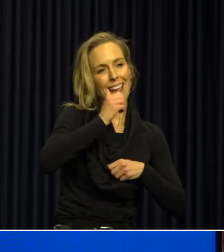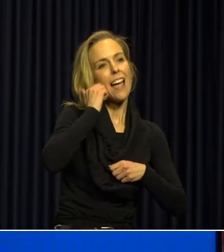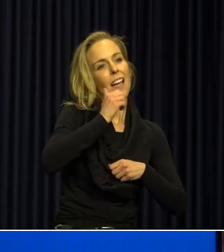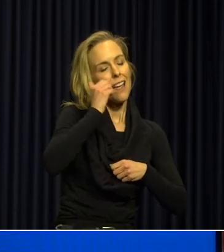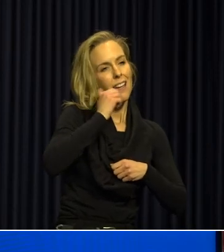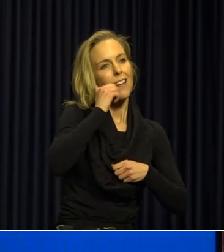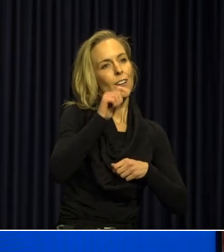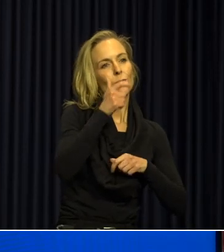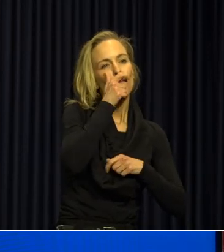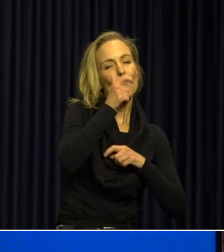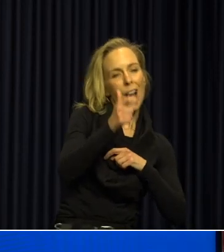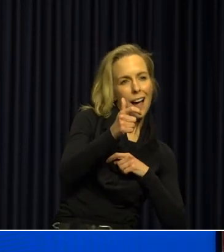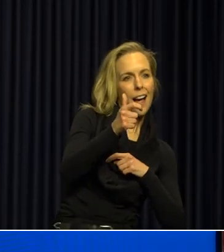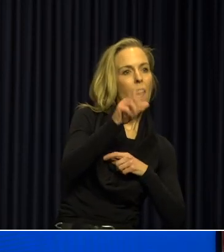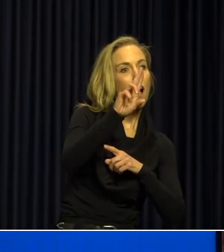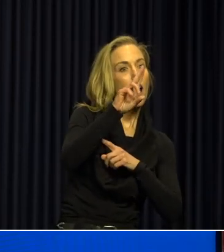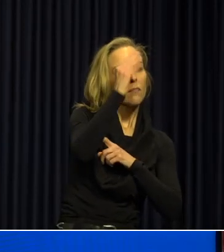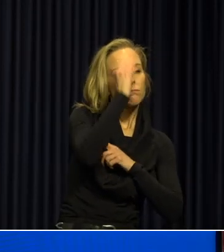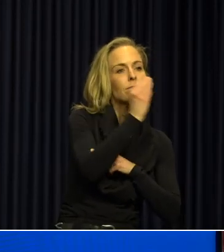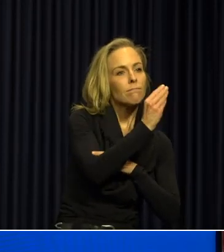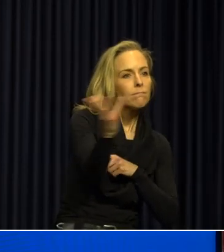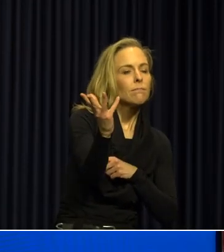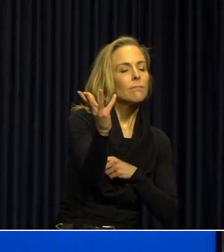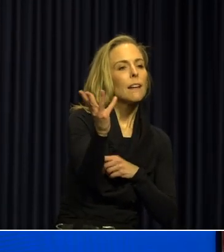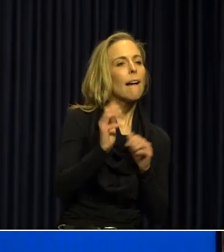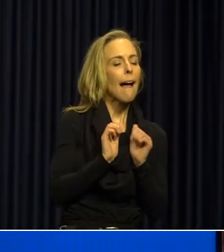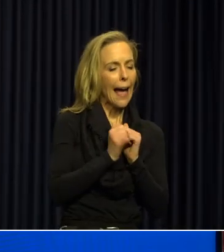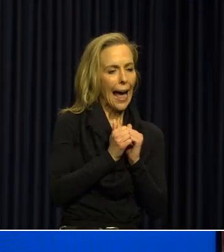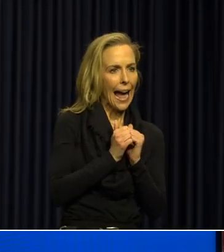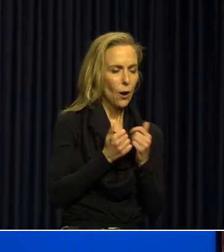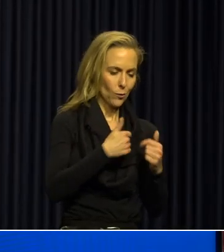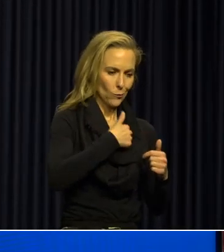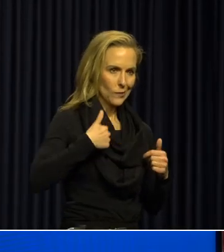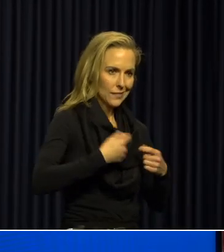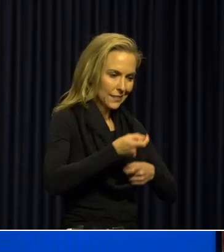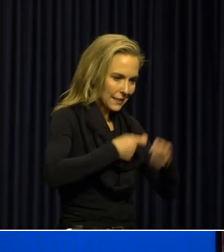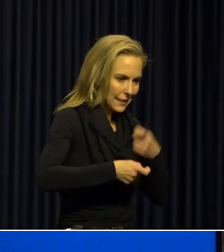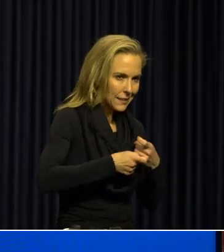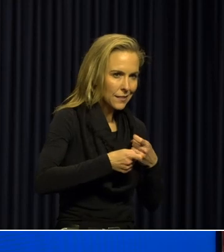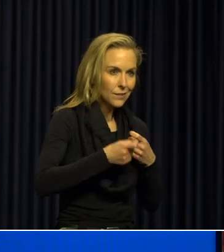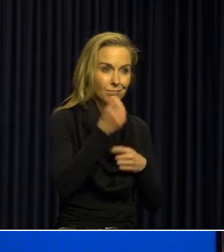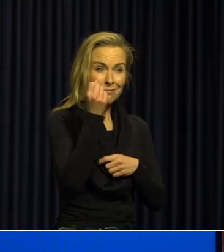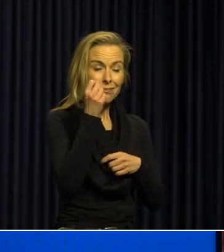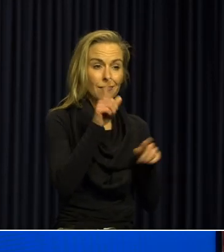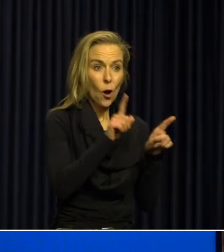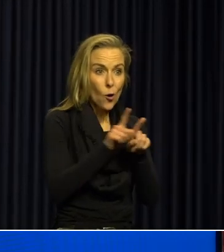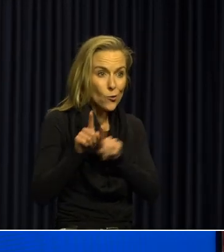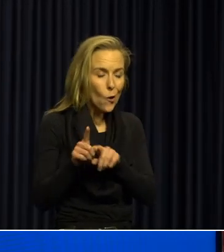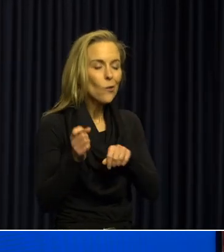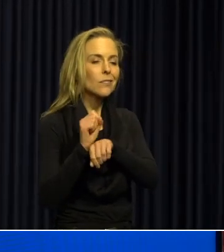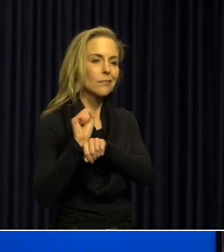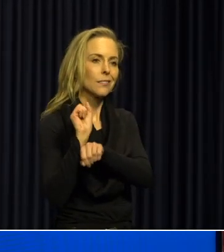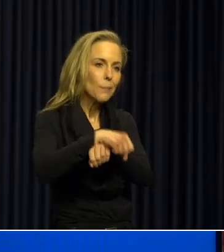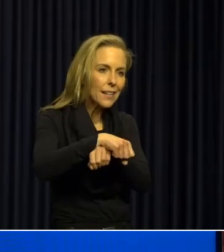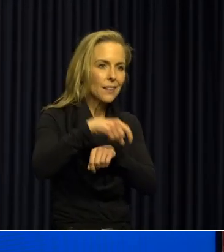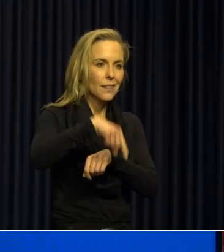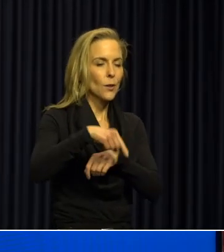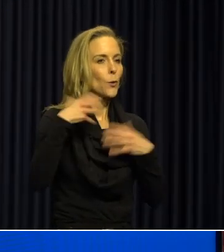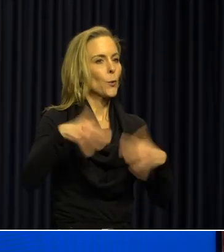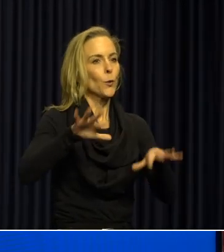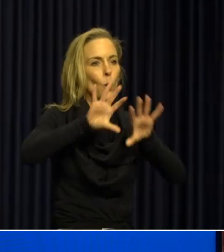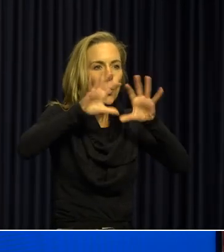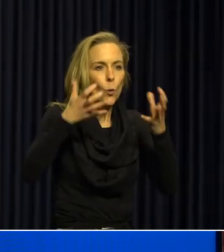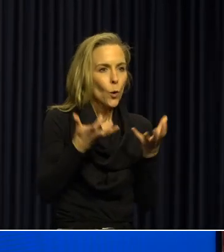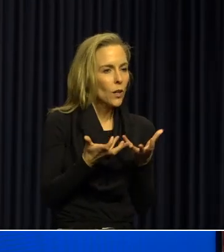get an update on how we are not only dealing with, but defeating this worldwide health pandemic, and